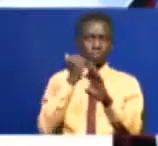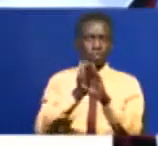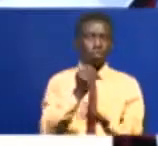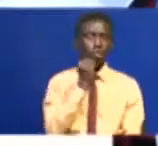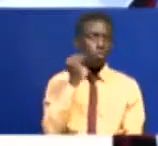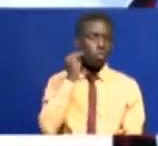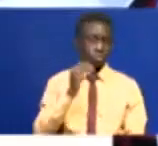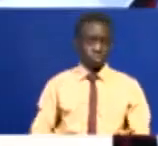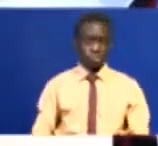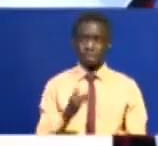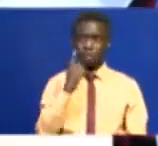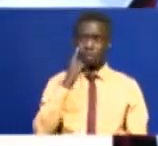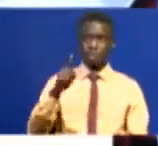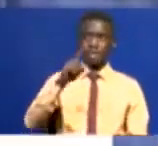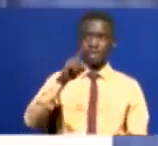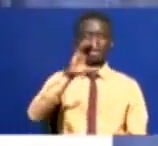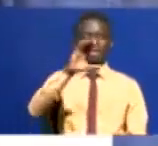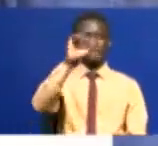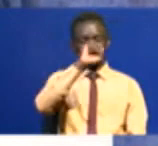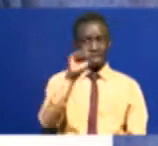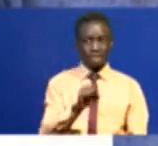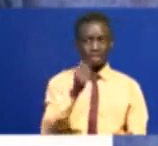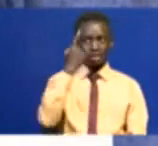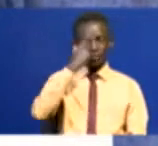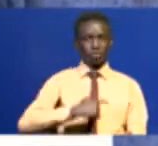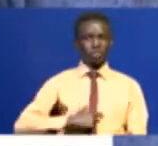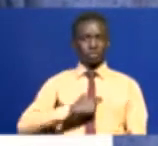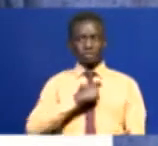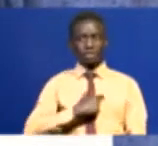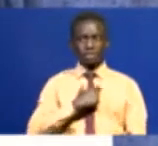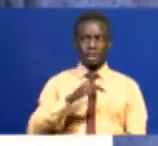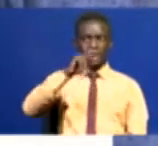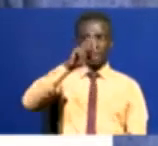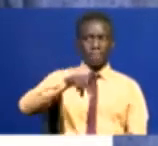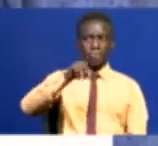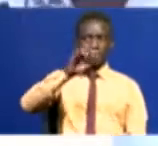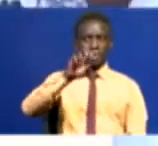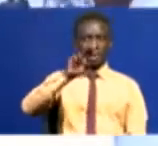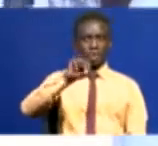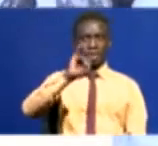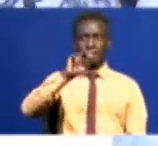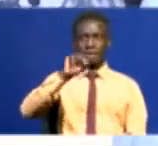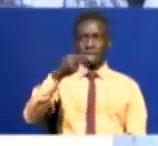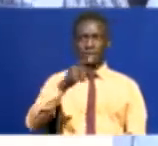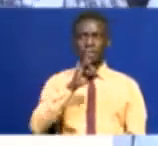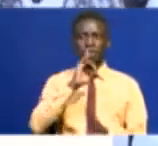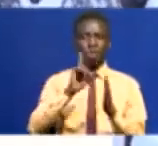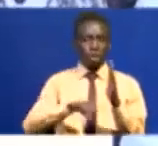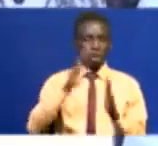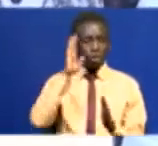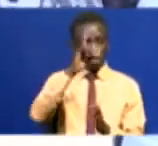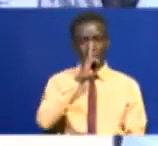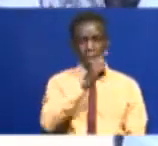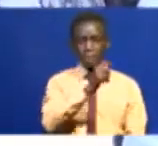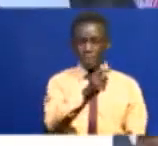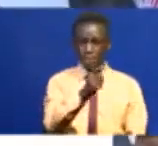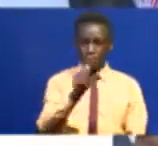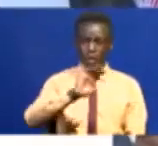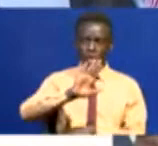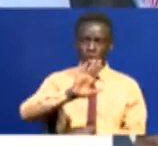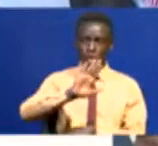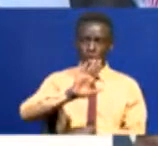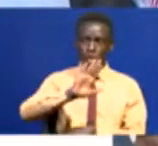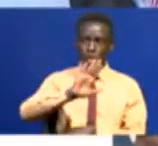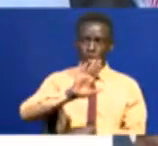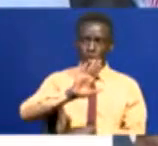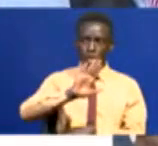Wildlife and Heritage Cabinet Secretary Penina Malonza pledged to fast-track compensation of the community as well as the repatriation